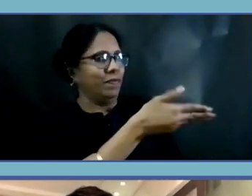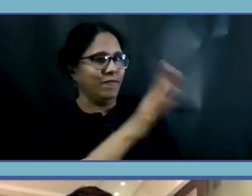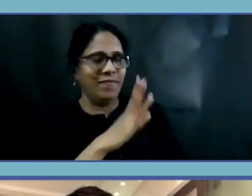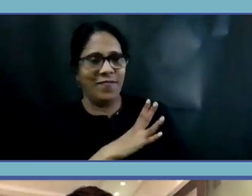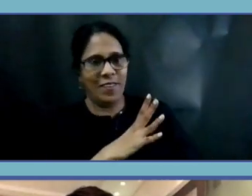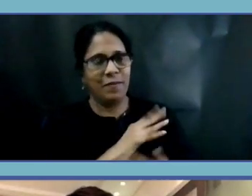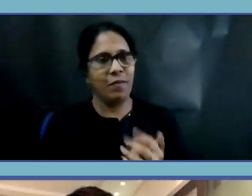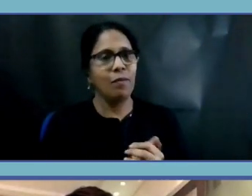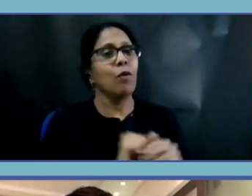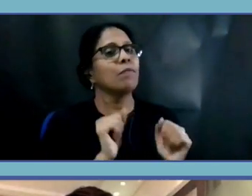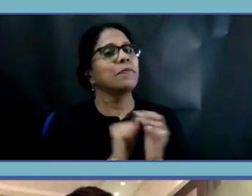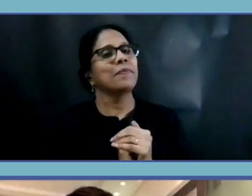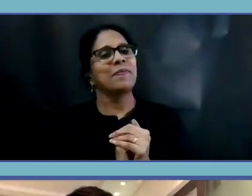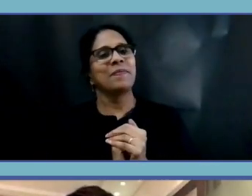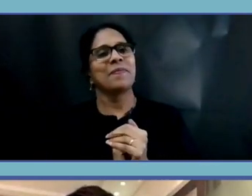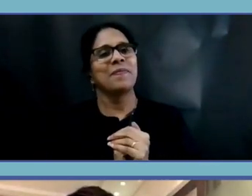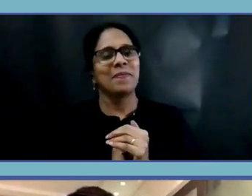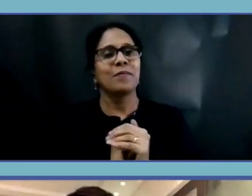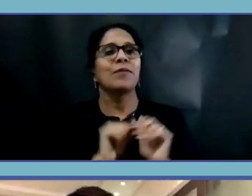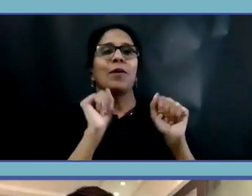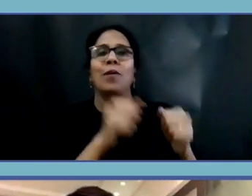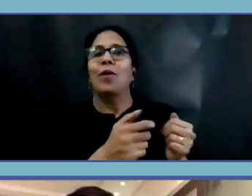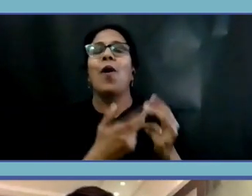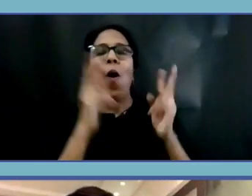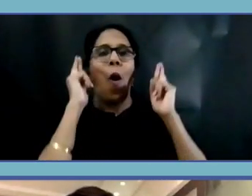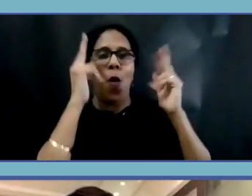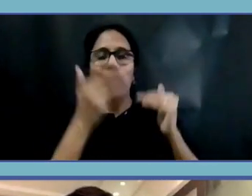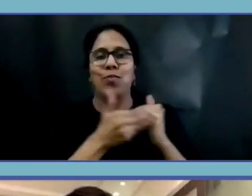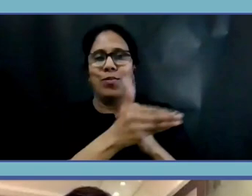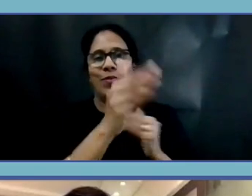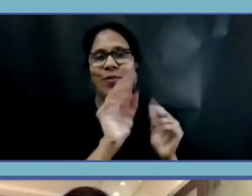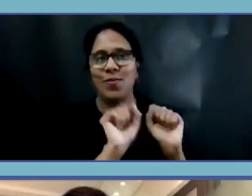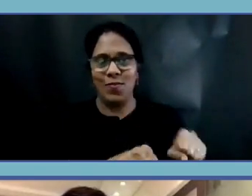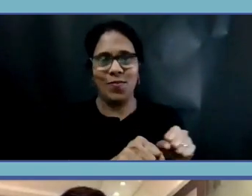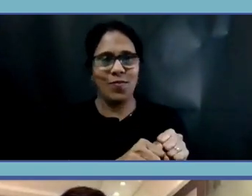Fine, done. Done. Looking forward, Pranav. Thank you so much.